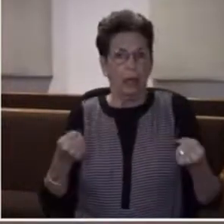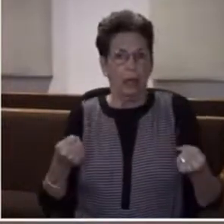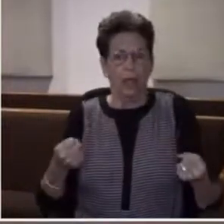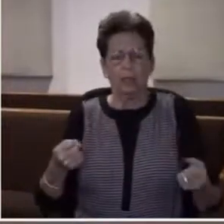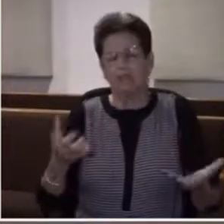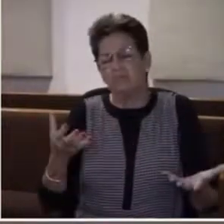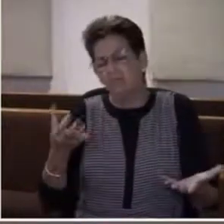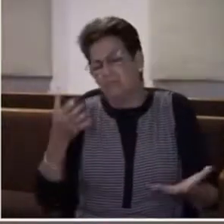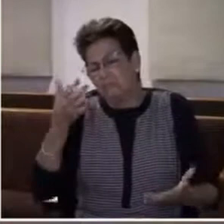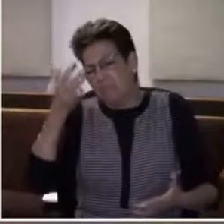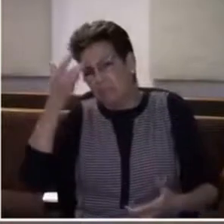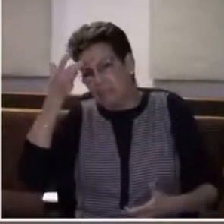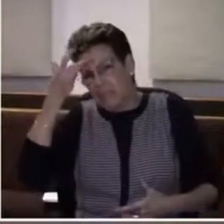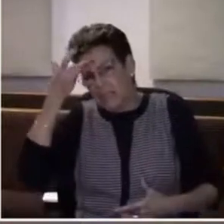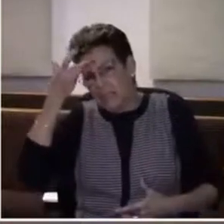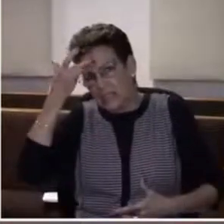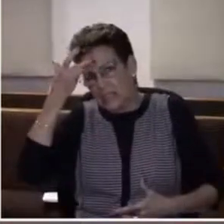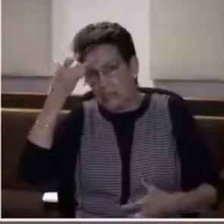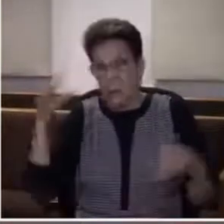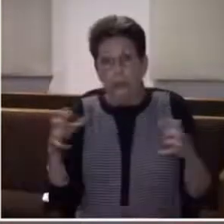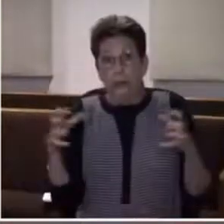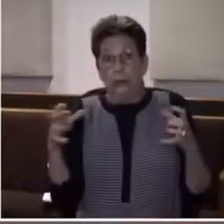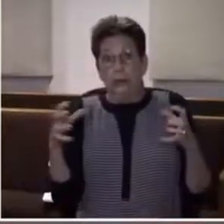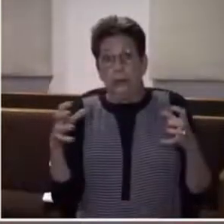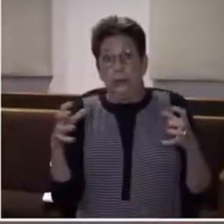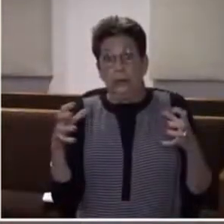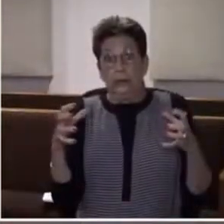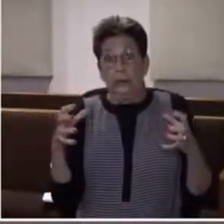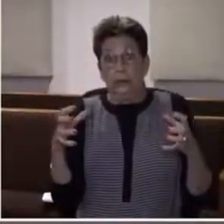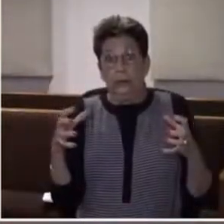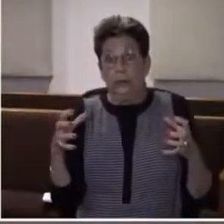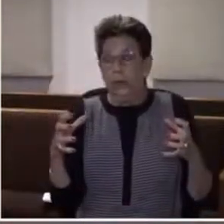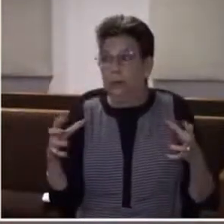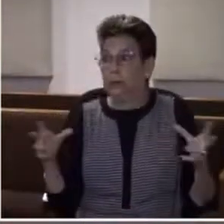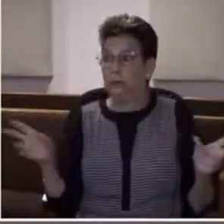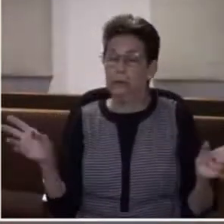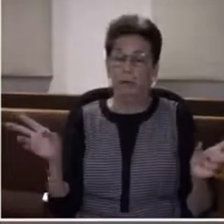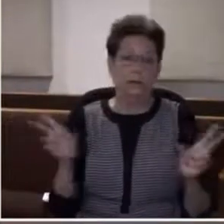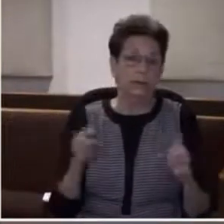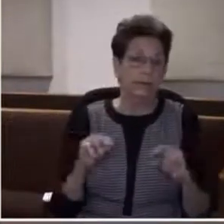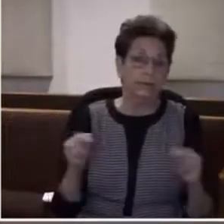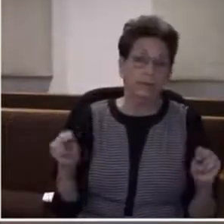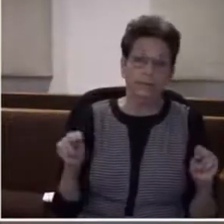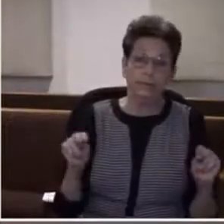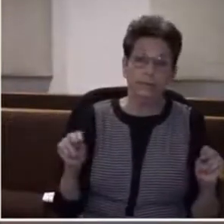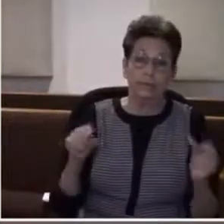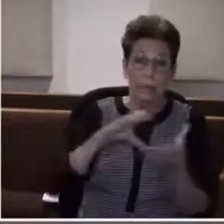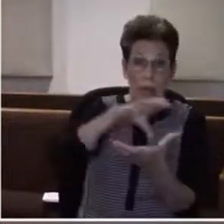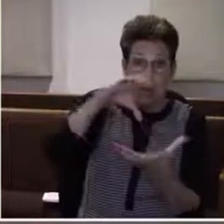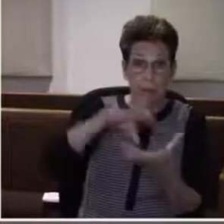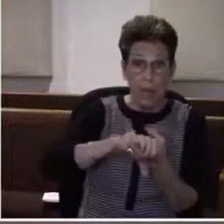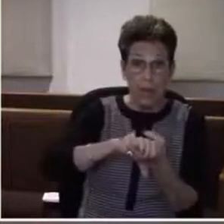sick. Pension, no retirement. Married,